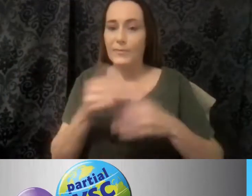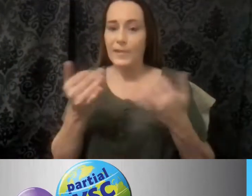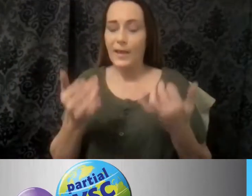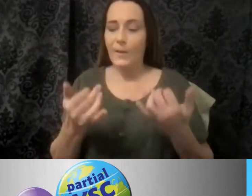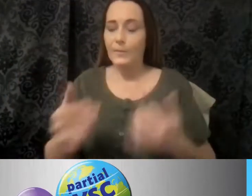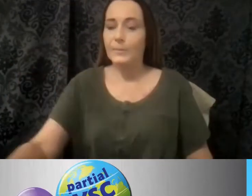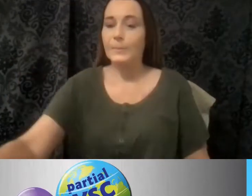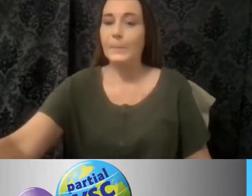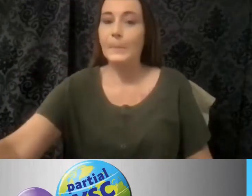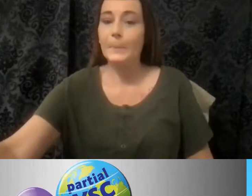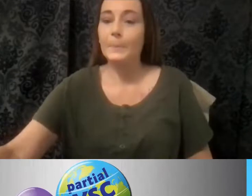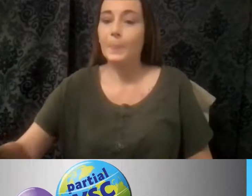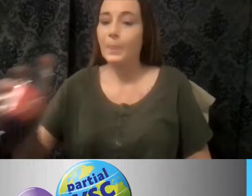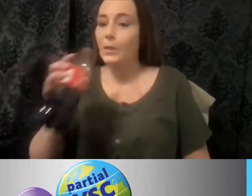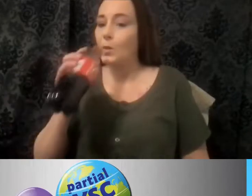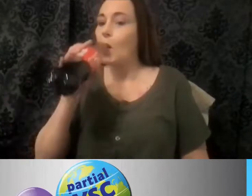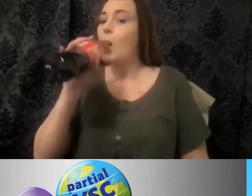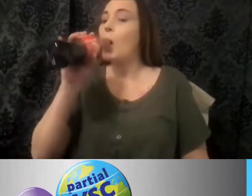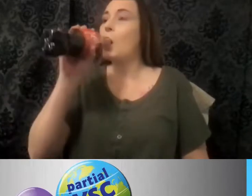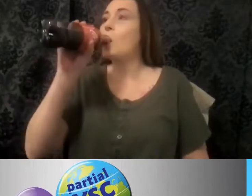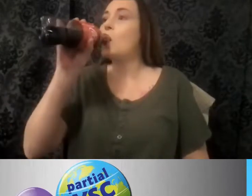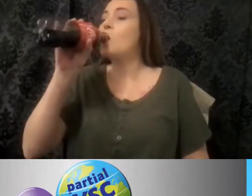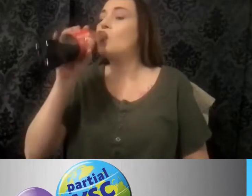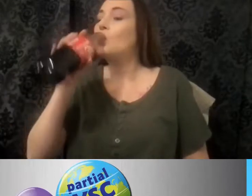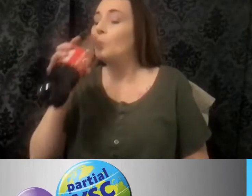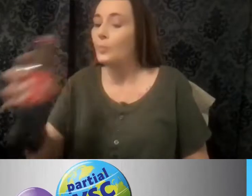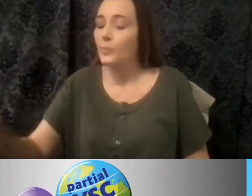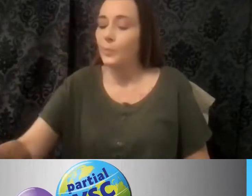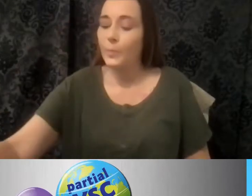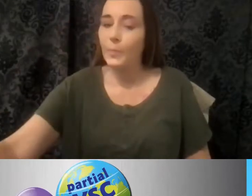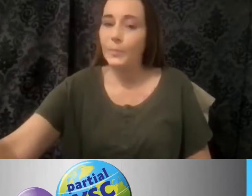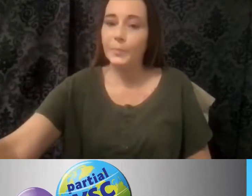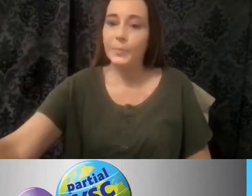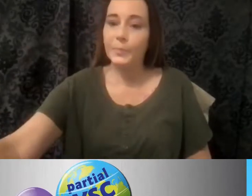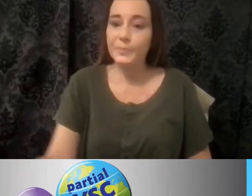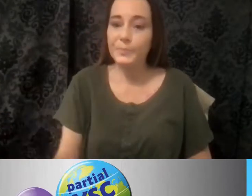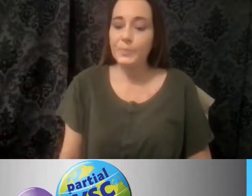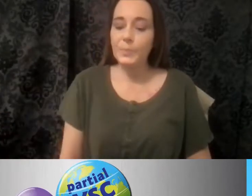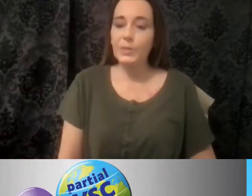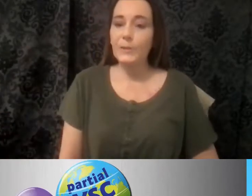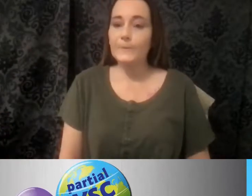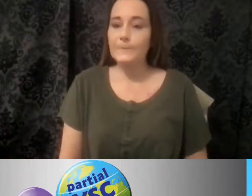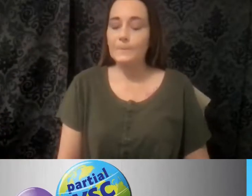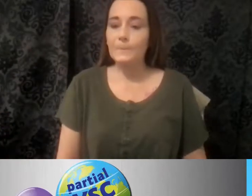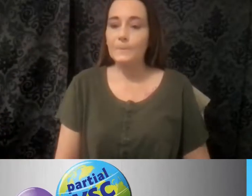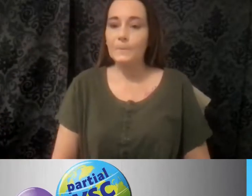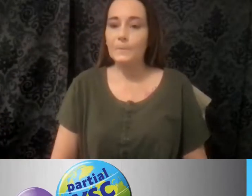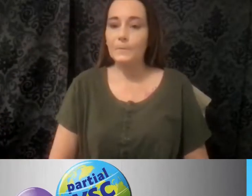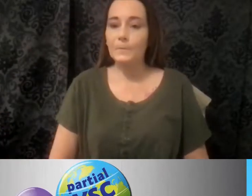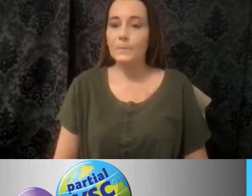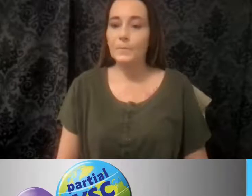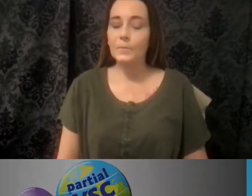I am going to move this forward here. So